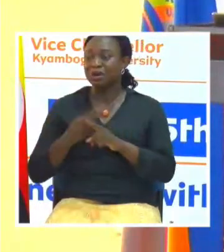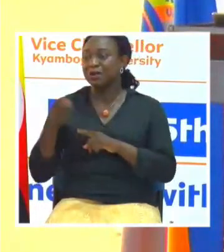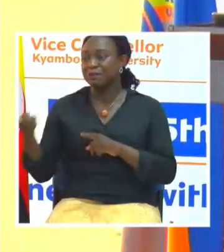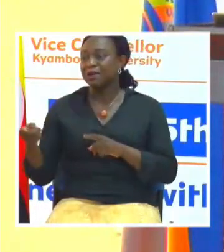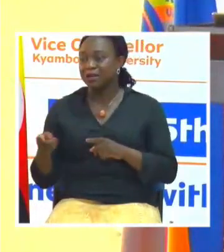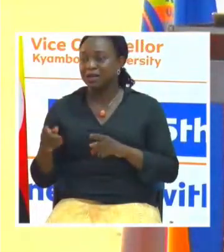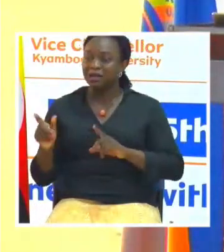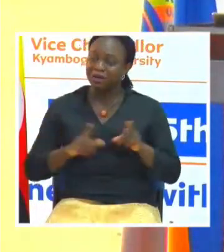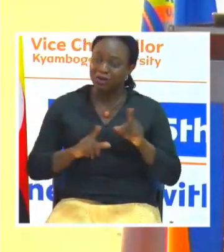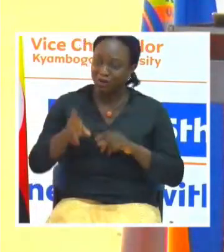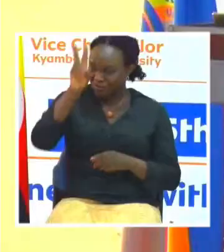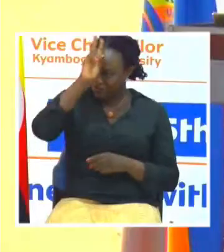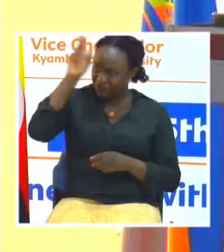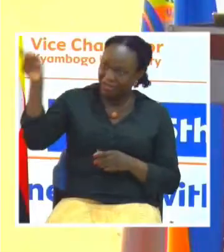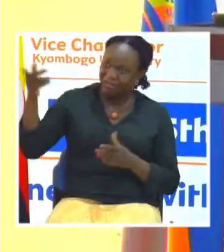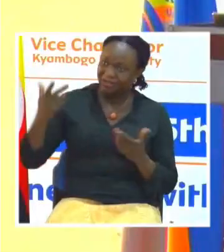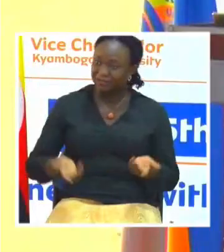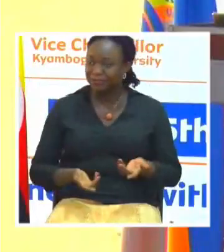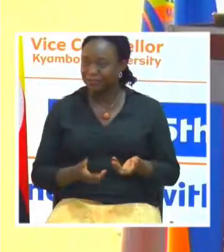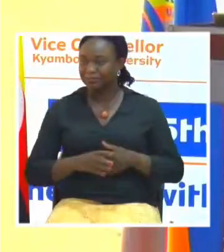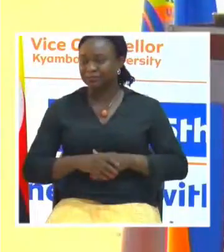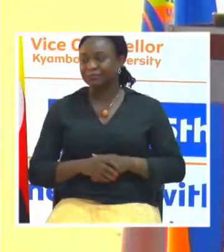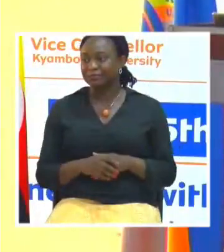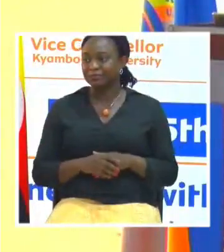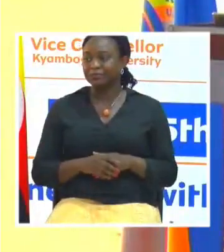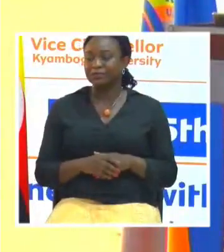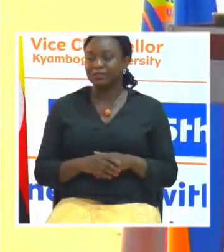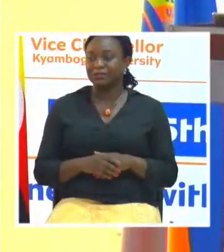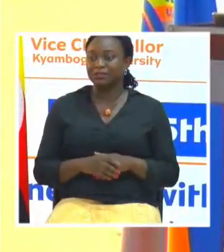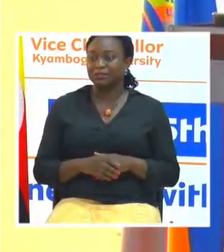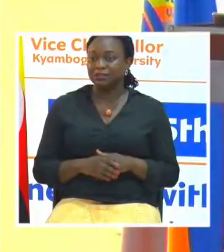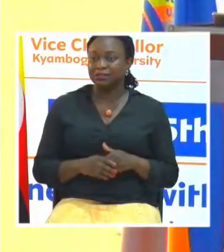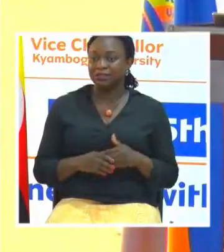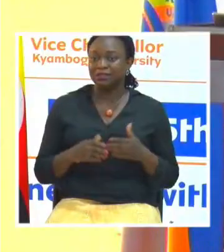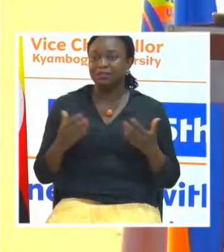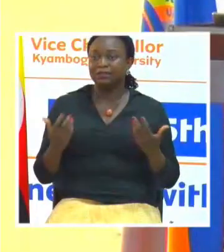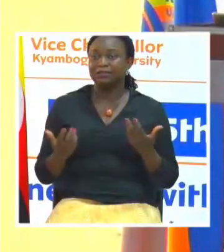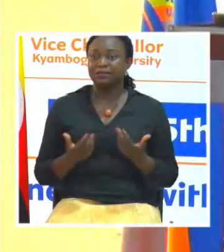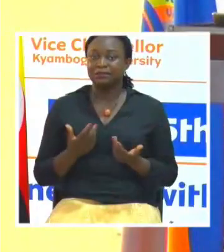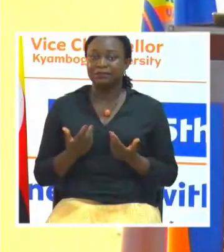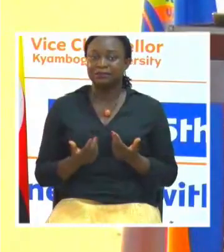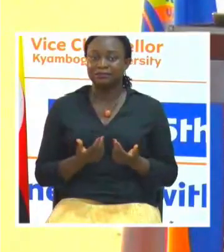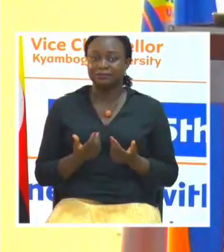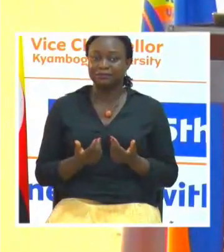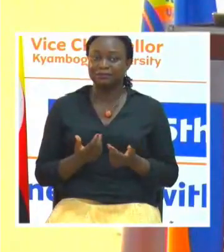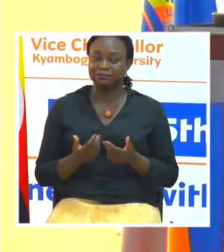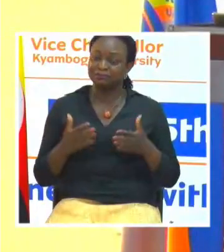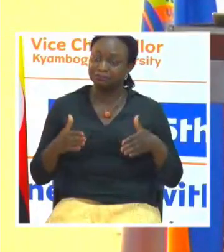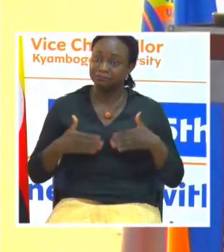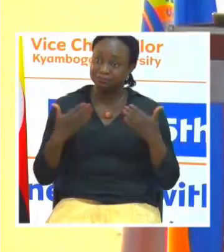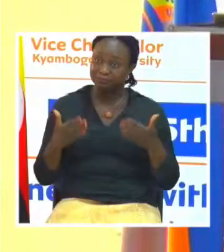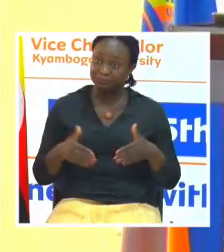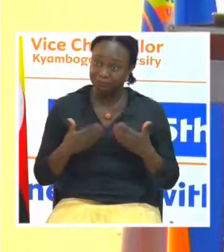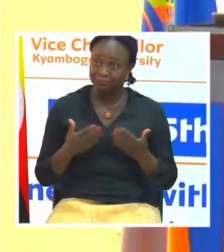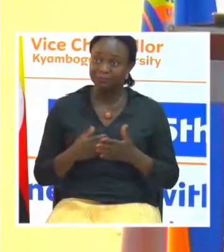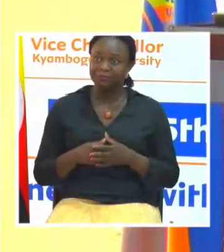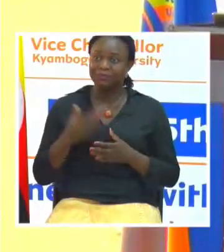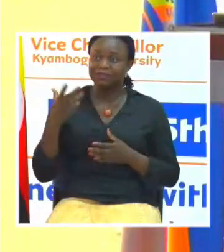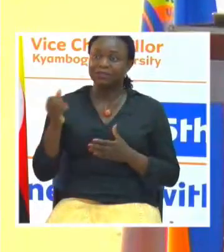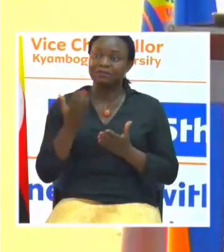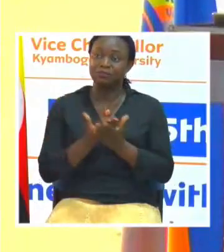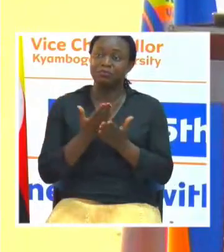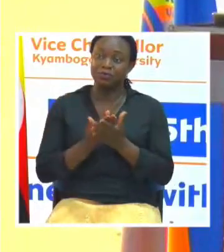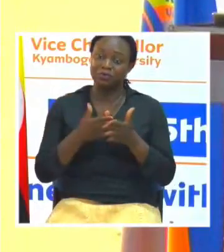the village. So I think that makes every sense there is. And I'm glad you have proposed two